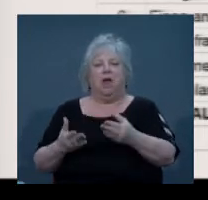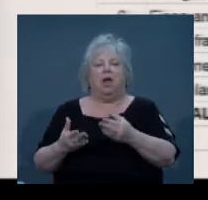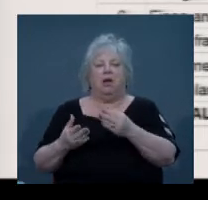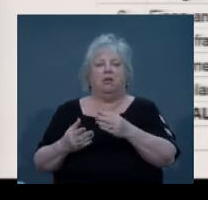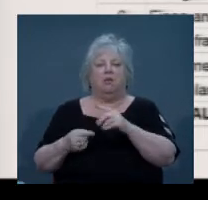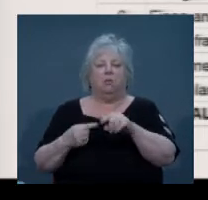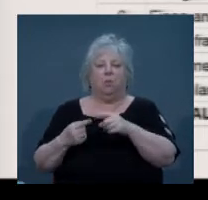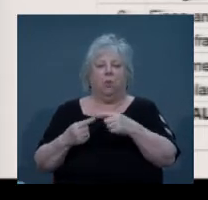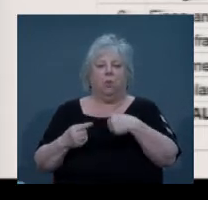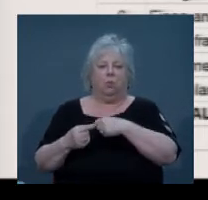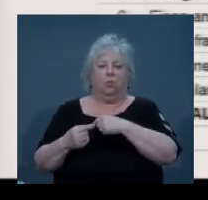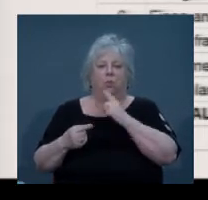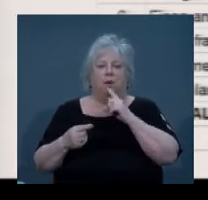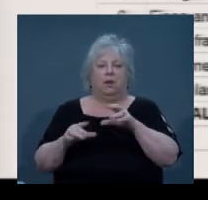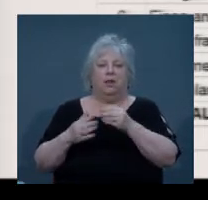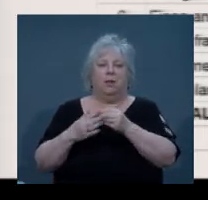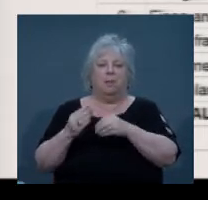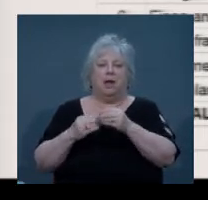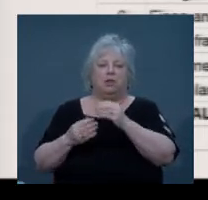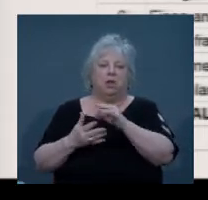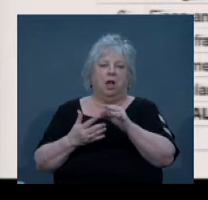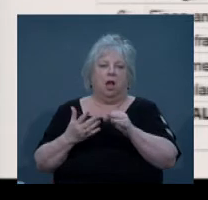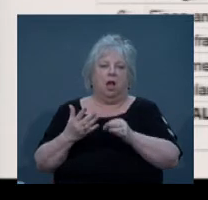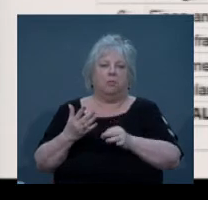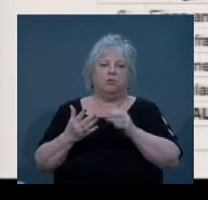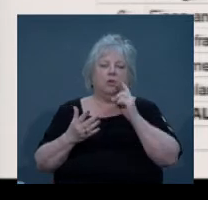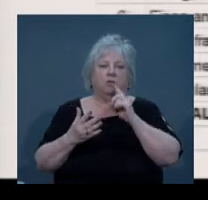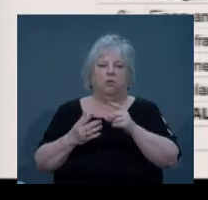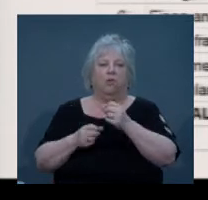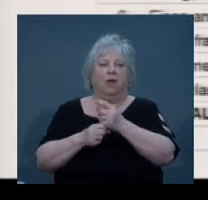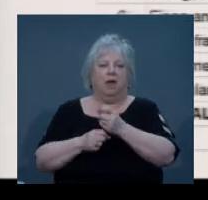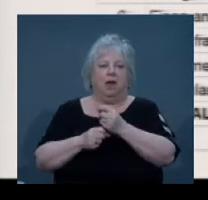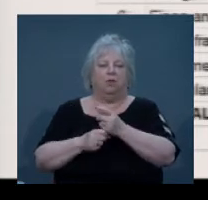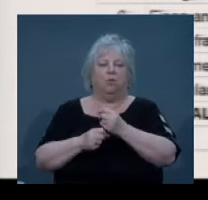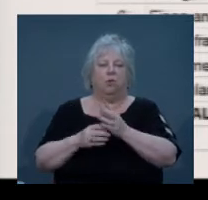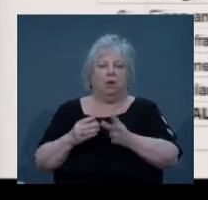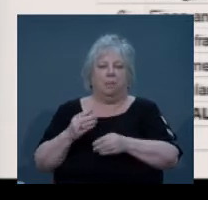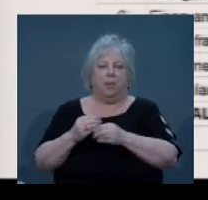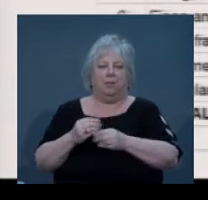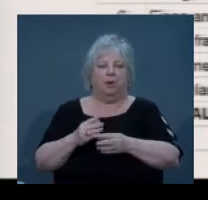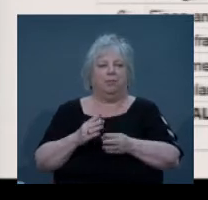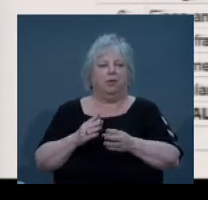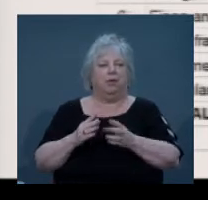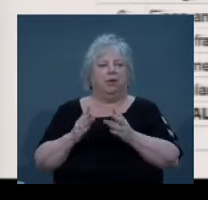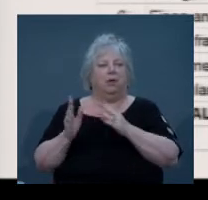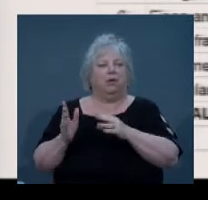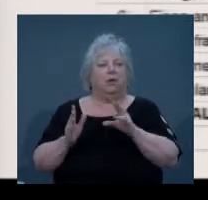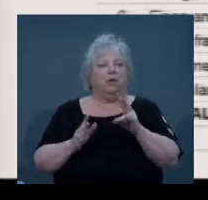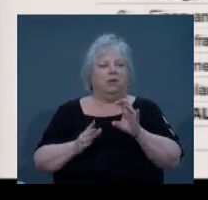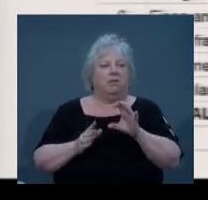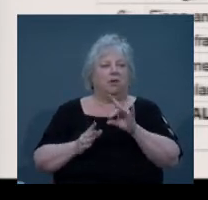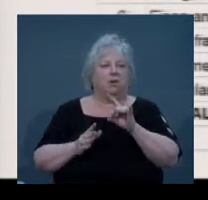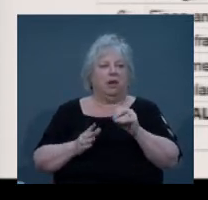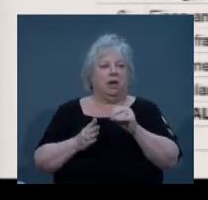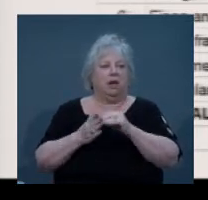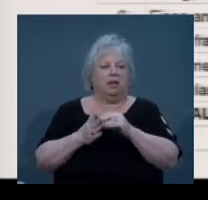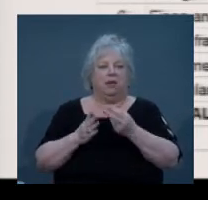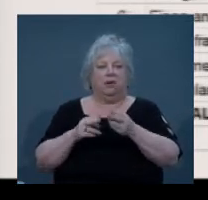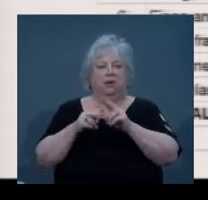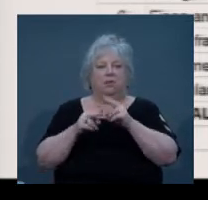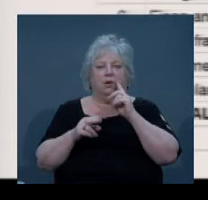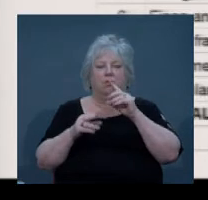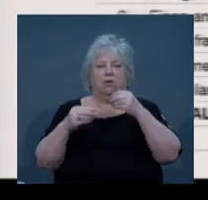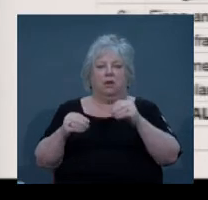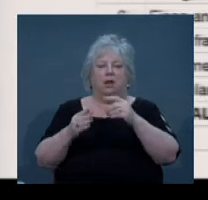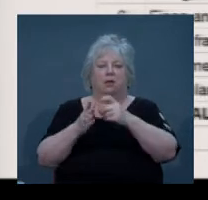the budget options for the annual amendment. So the $780,000 increase for